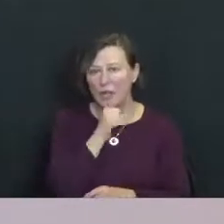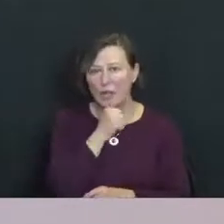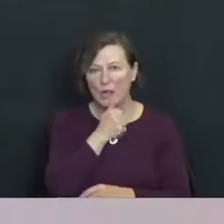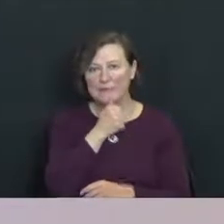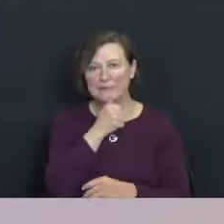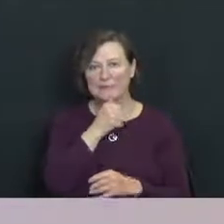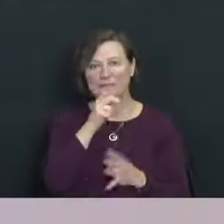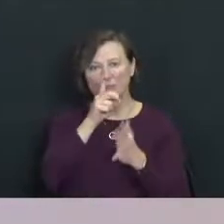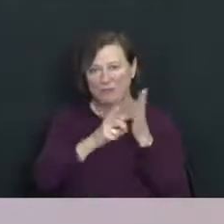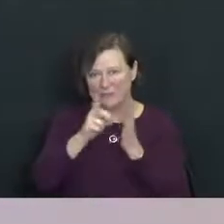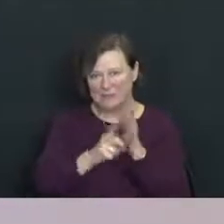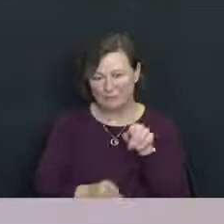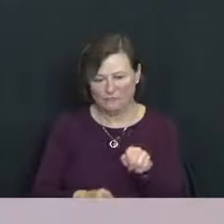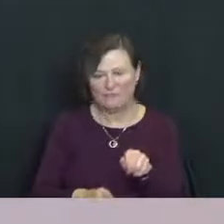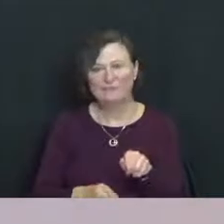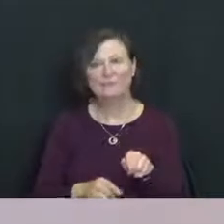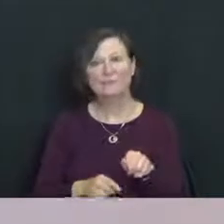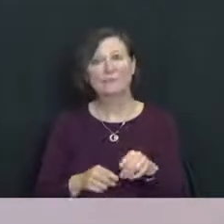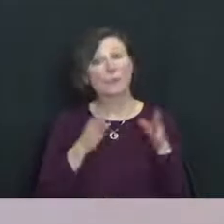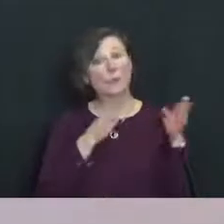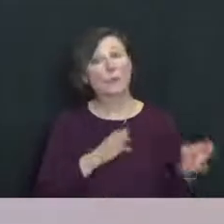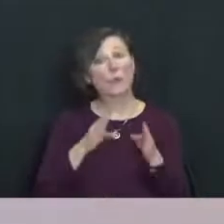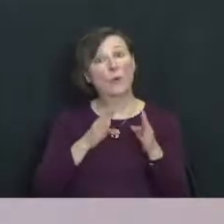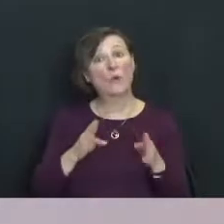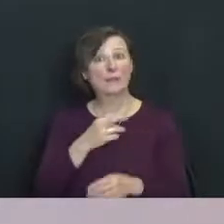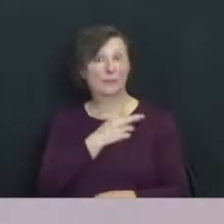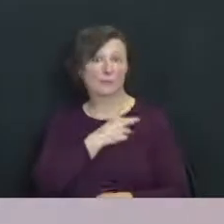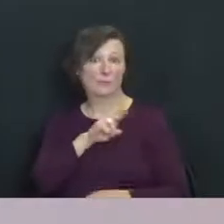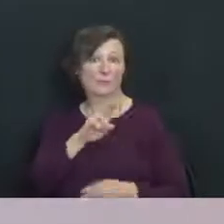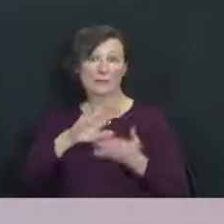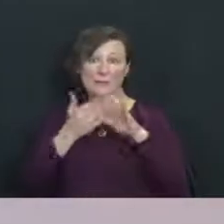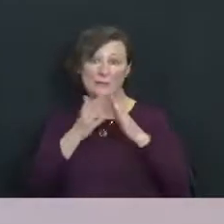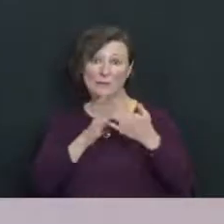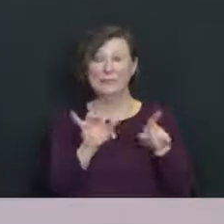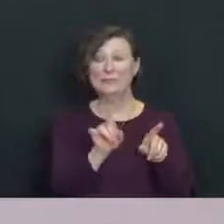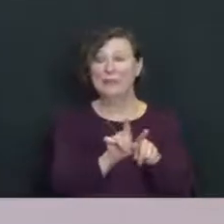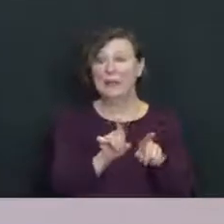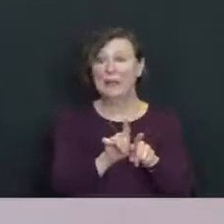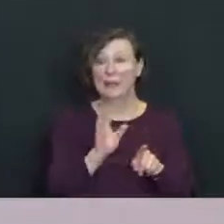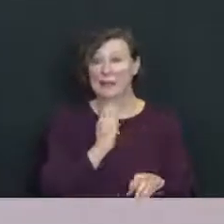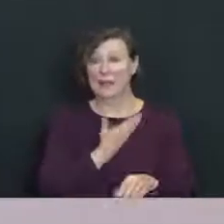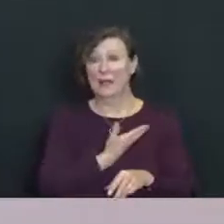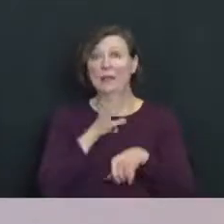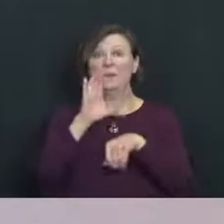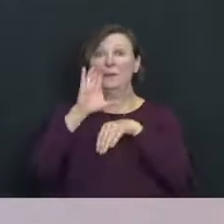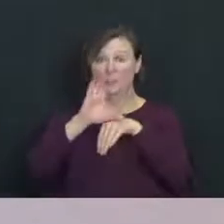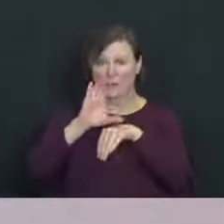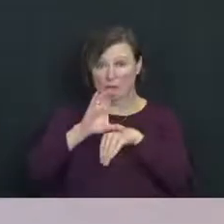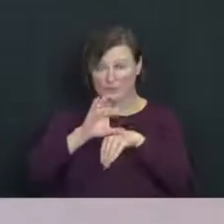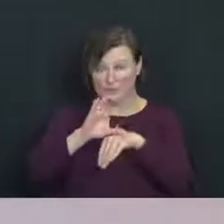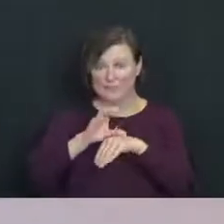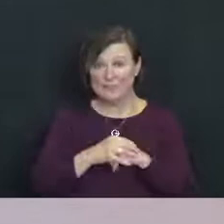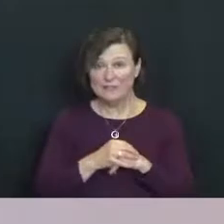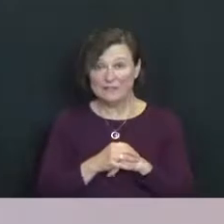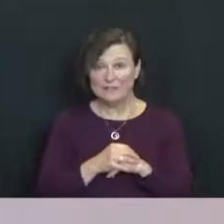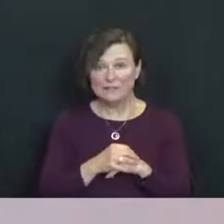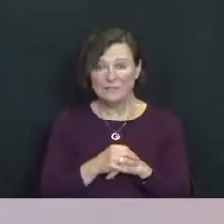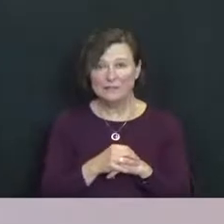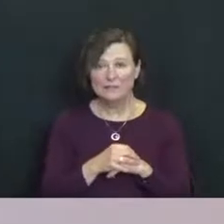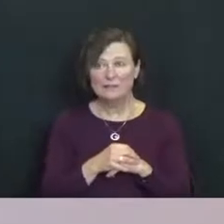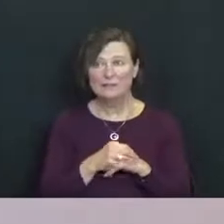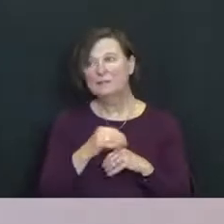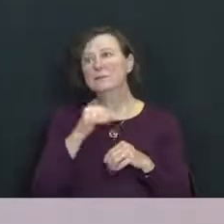And yet organized religious communities, such as our congregations, are blessings in